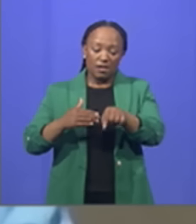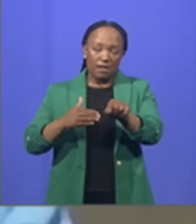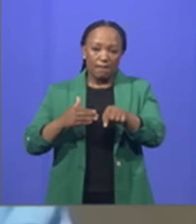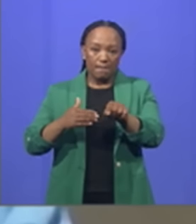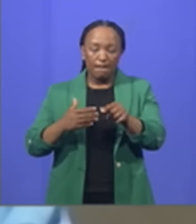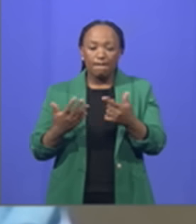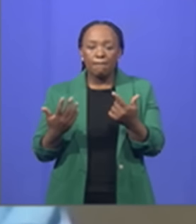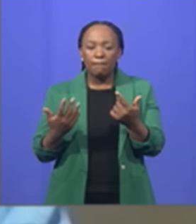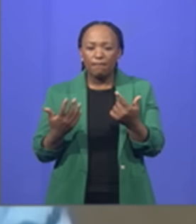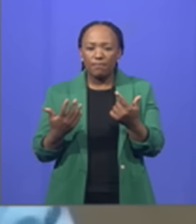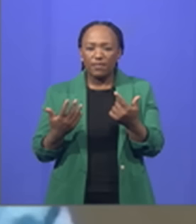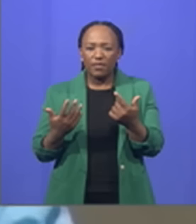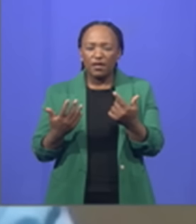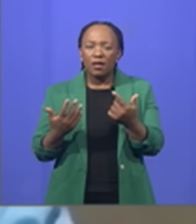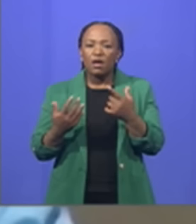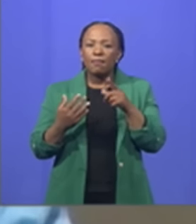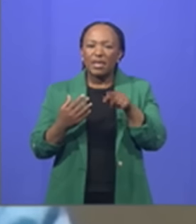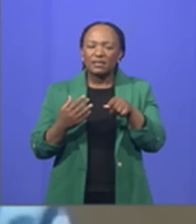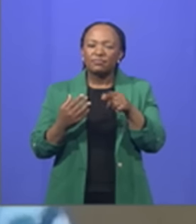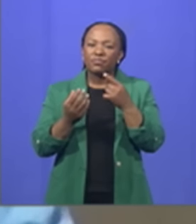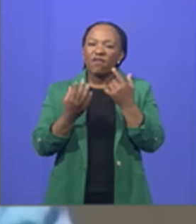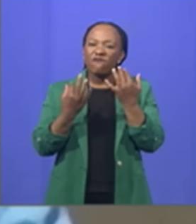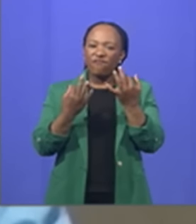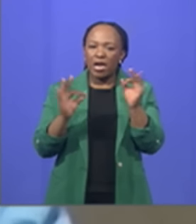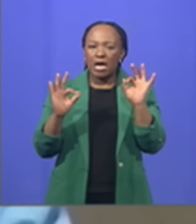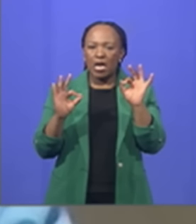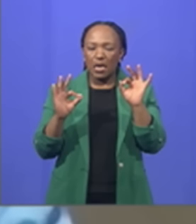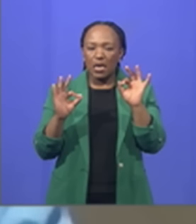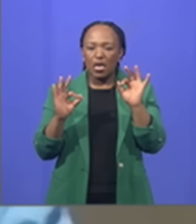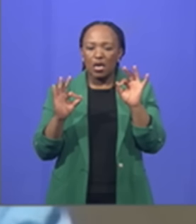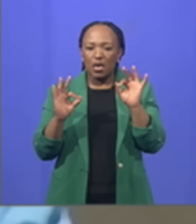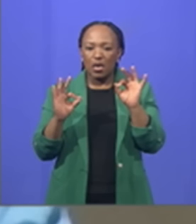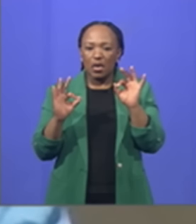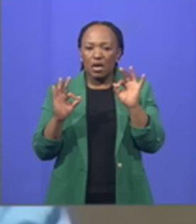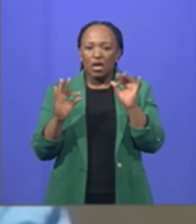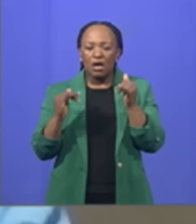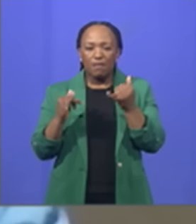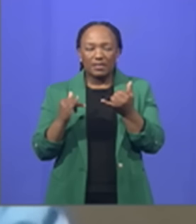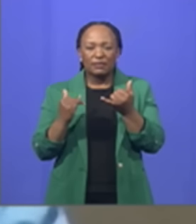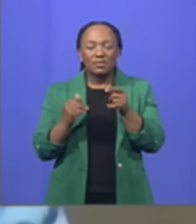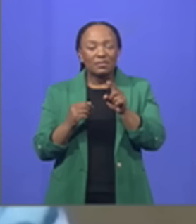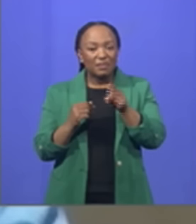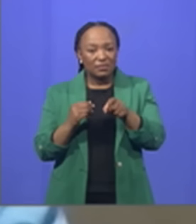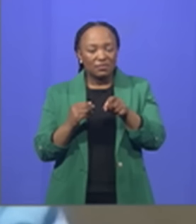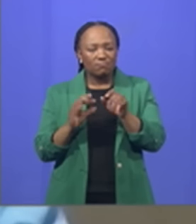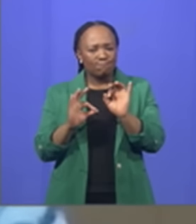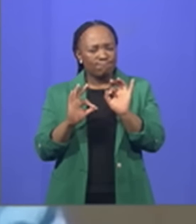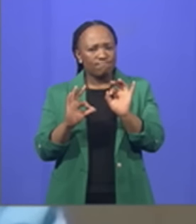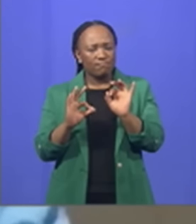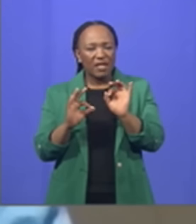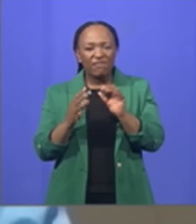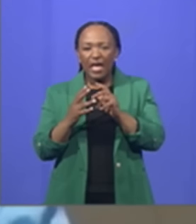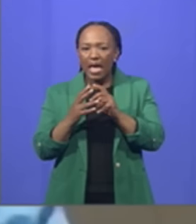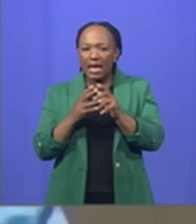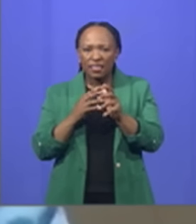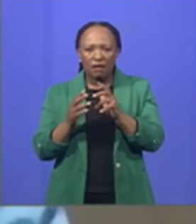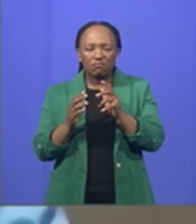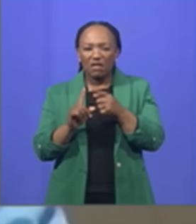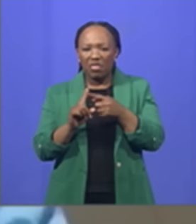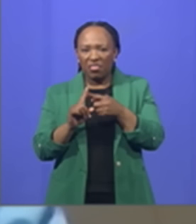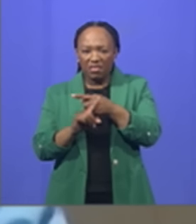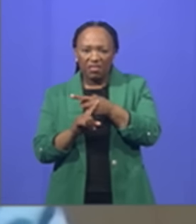re re di lokolego go swanetše go be le tshedimošo e leng gore ke a maleba. Jwale tshedimošo e fošagetšego e ka